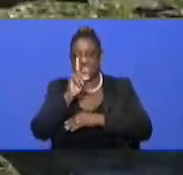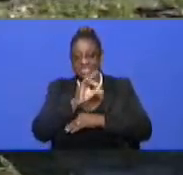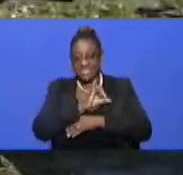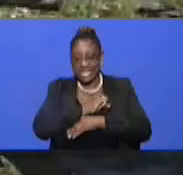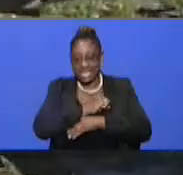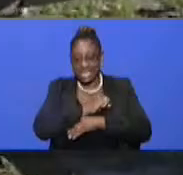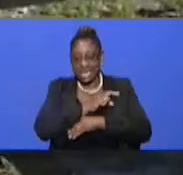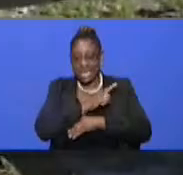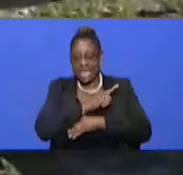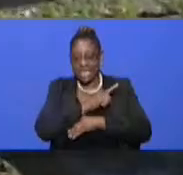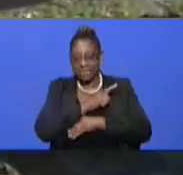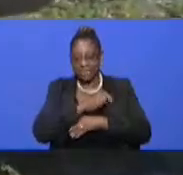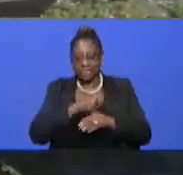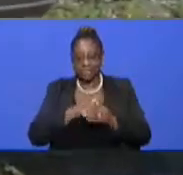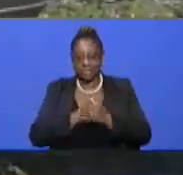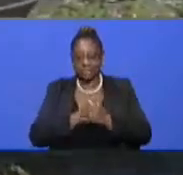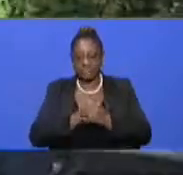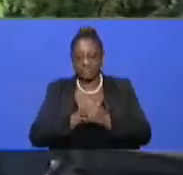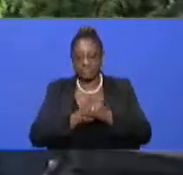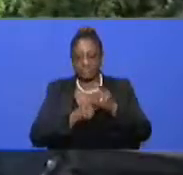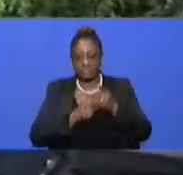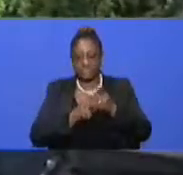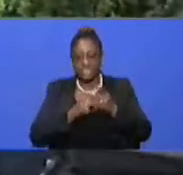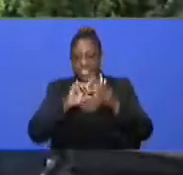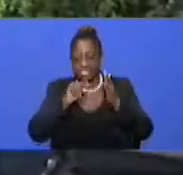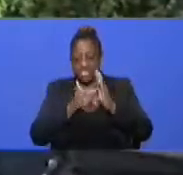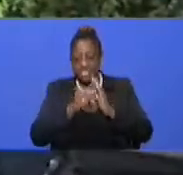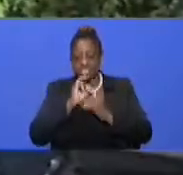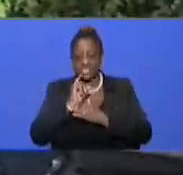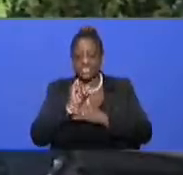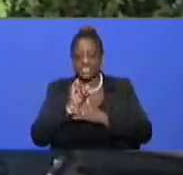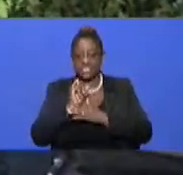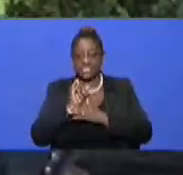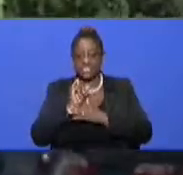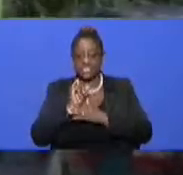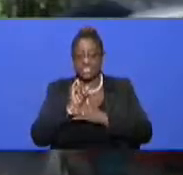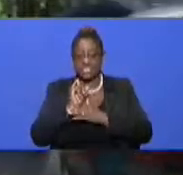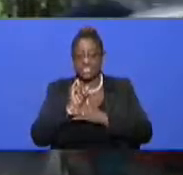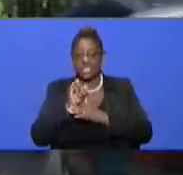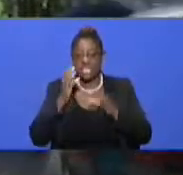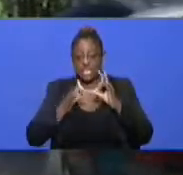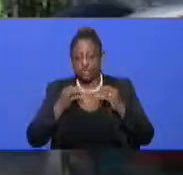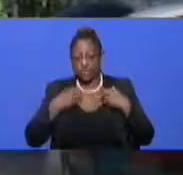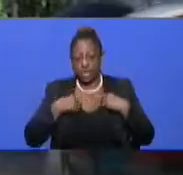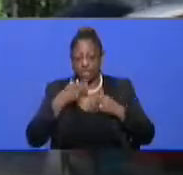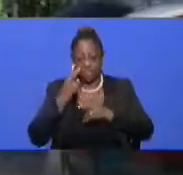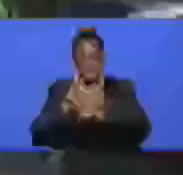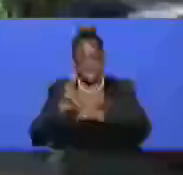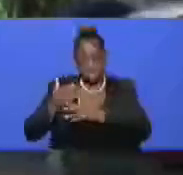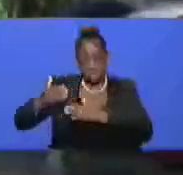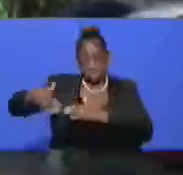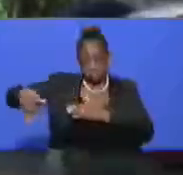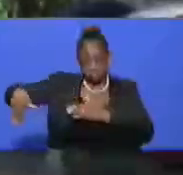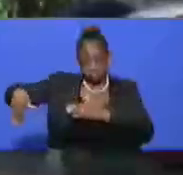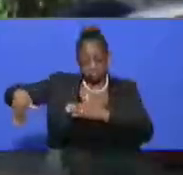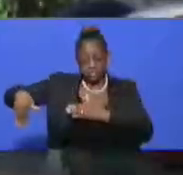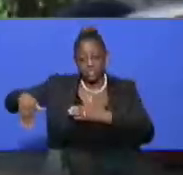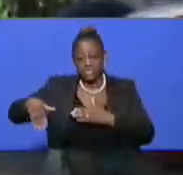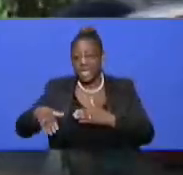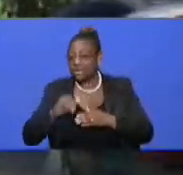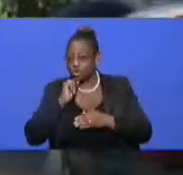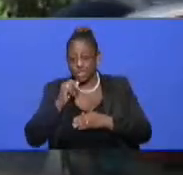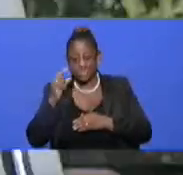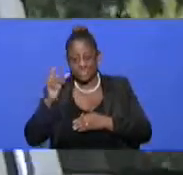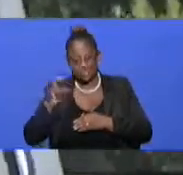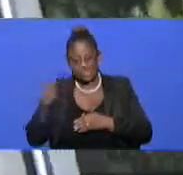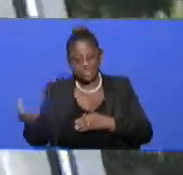Lightbourne. We can hint that this is persons beyond notice. If you have a vehicle parked on the side of the road, you know it doesn't